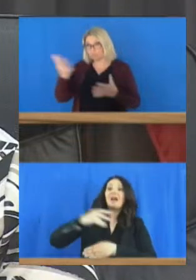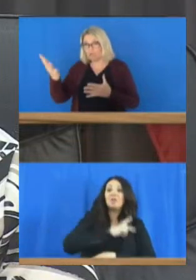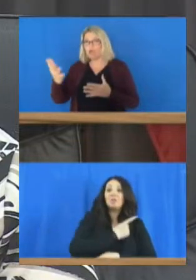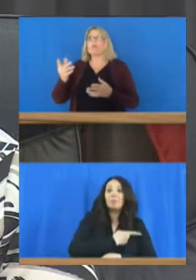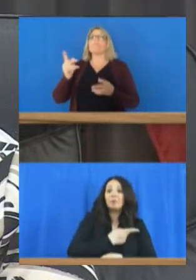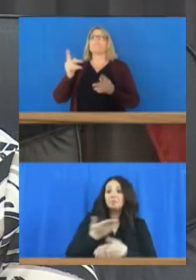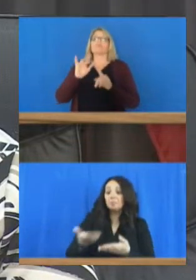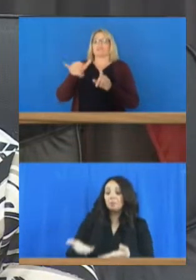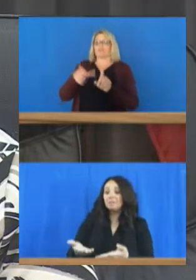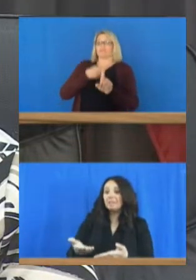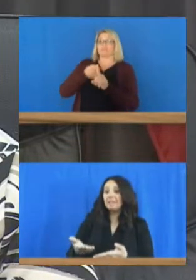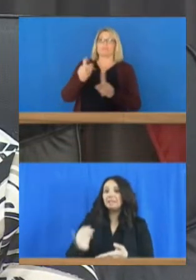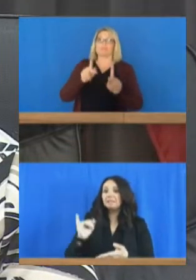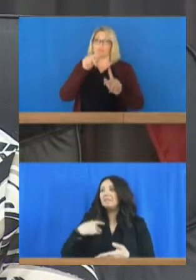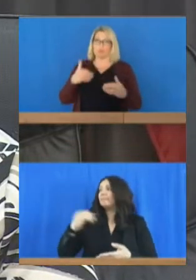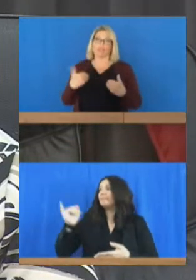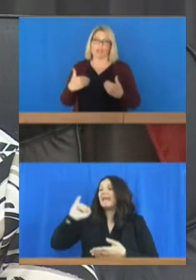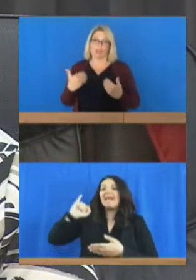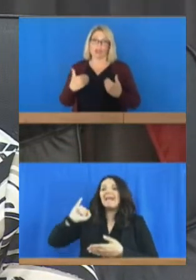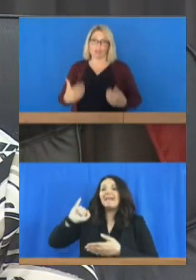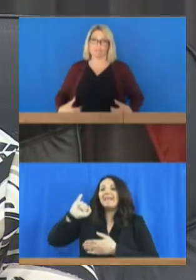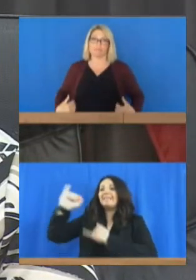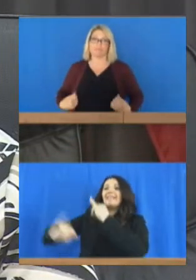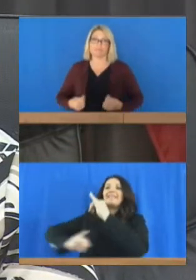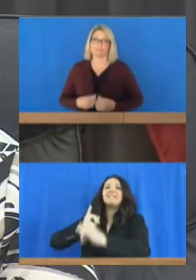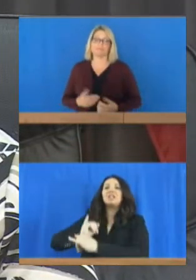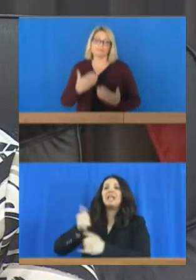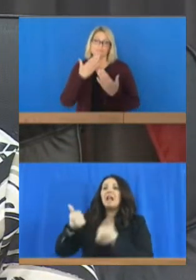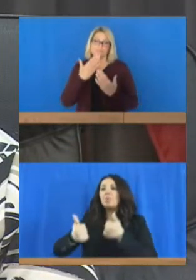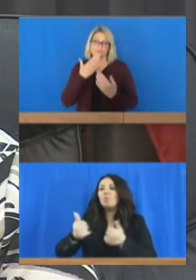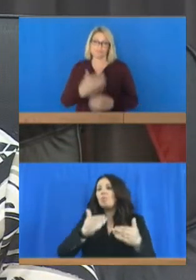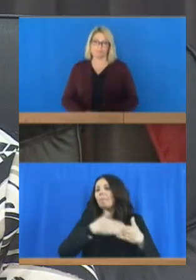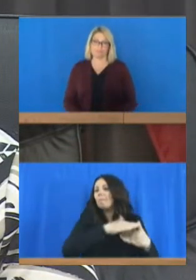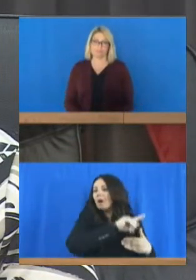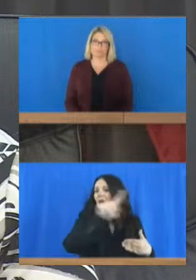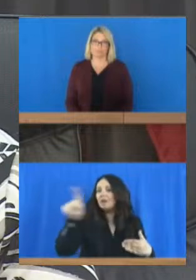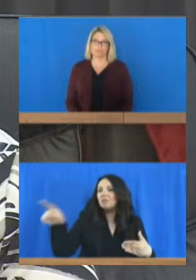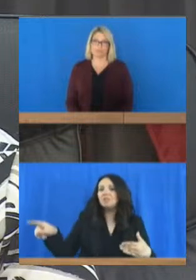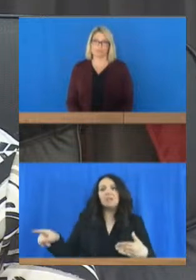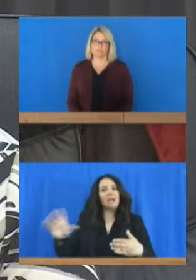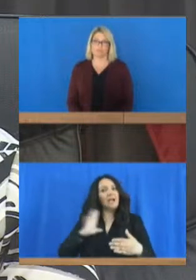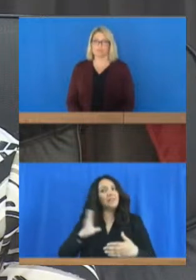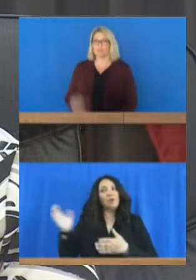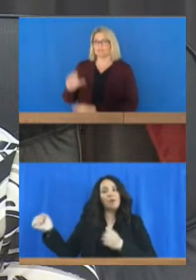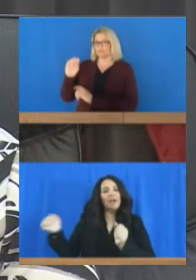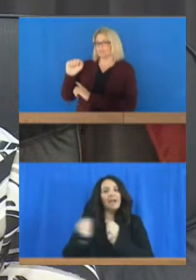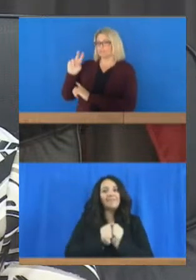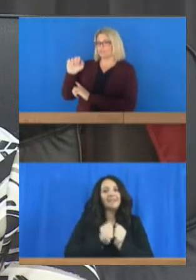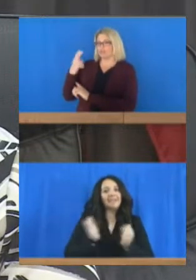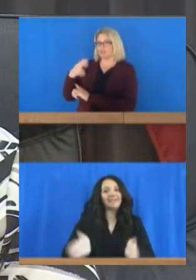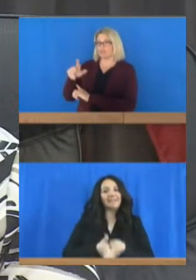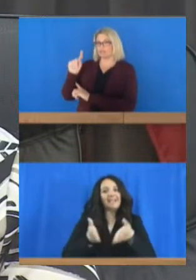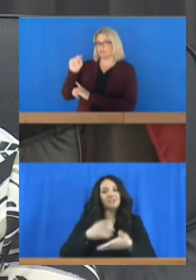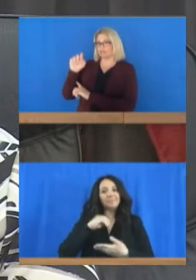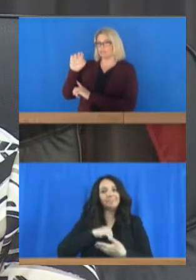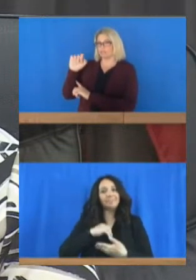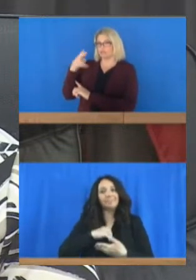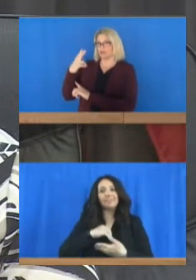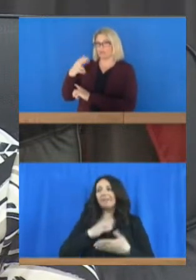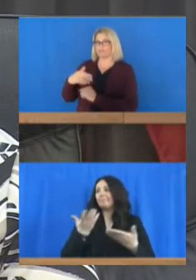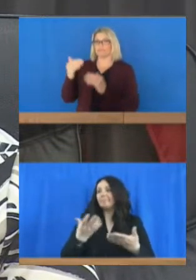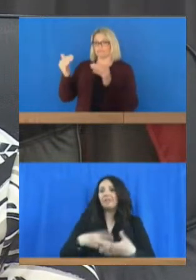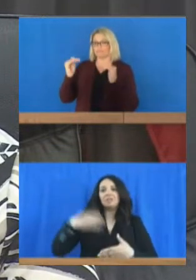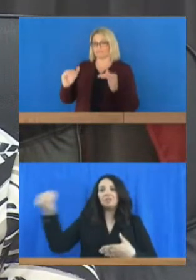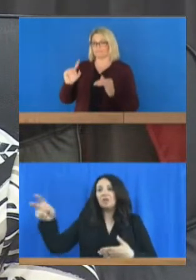for each of those cases. So I'm wondering, just on Laura's question, why now, in the case of Pavillon